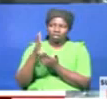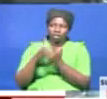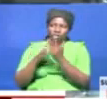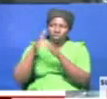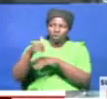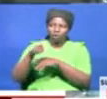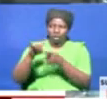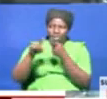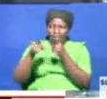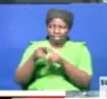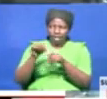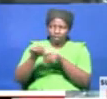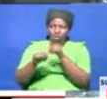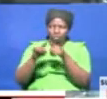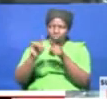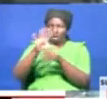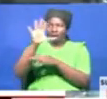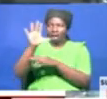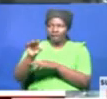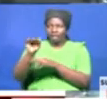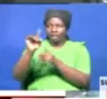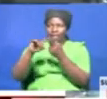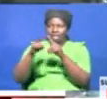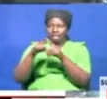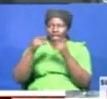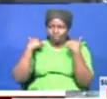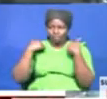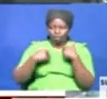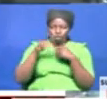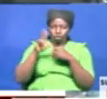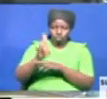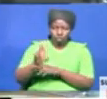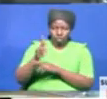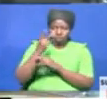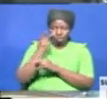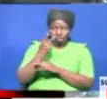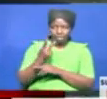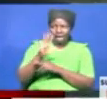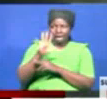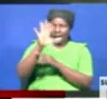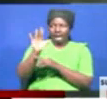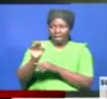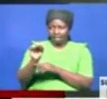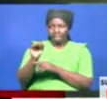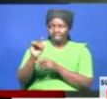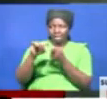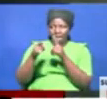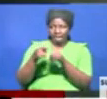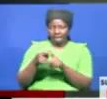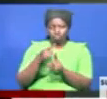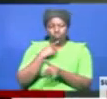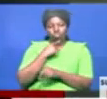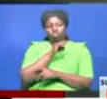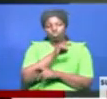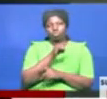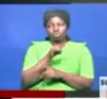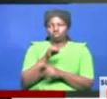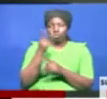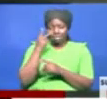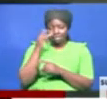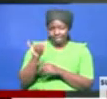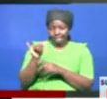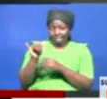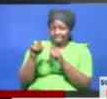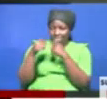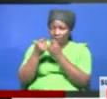to African standards. That's I used to see African standards, and you see. So you're likely to see the same. So you see that kind of language. But let's just focus on